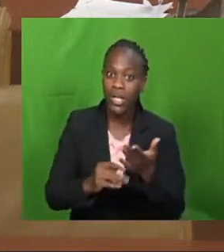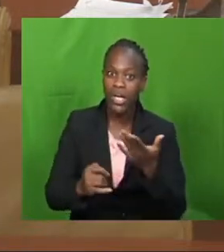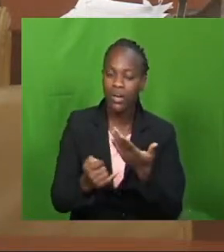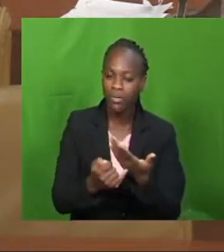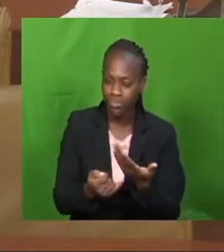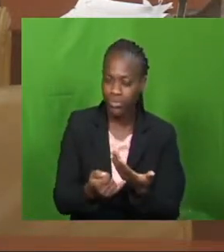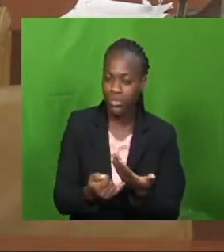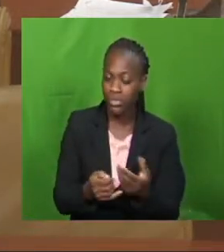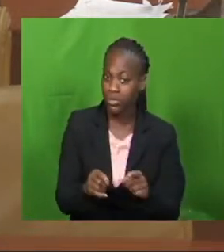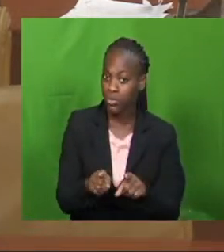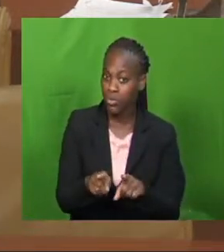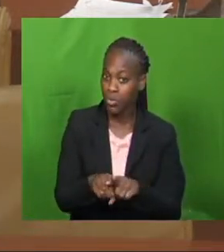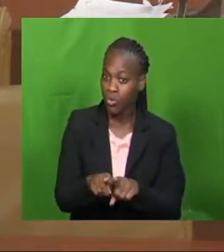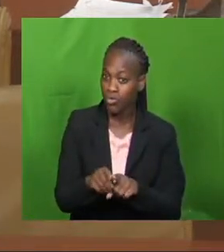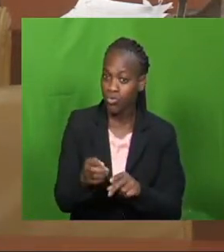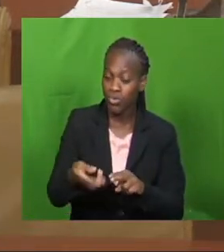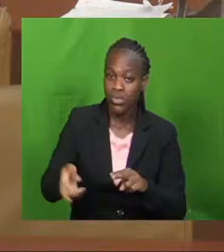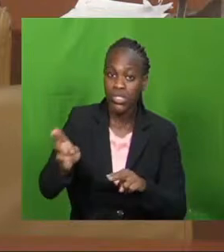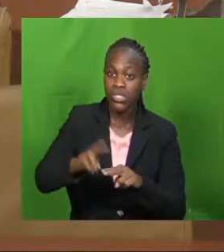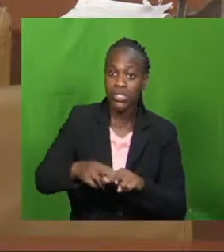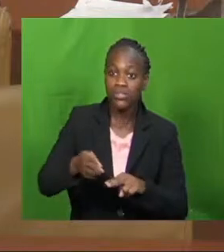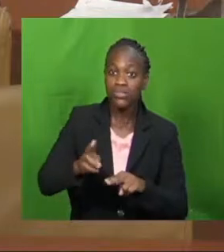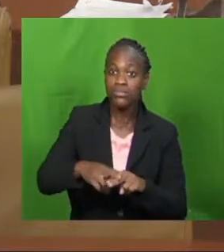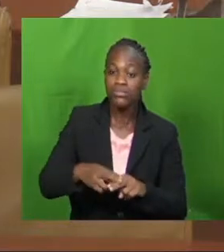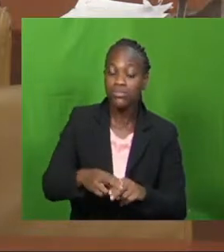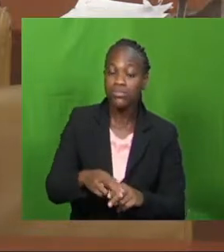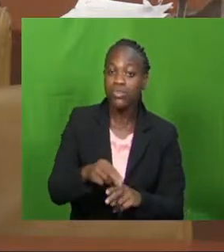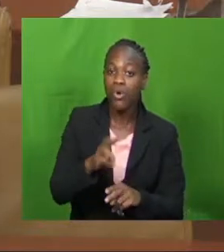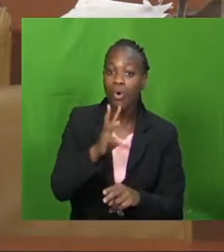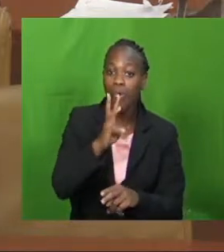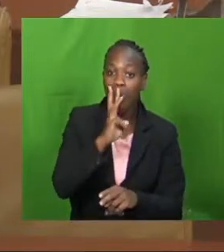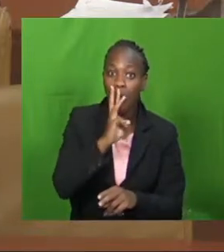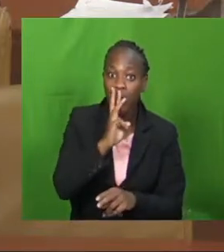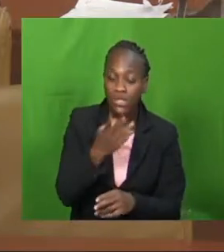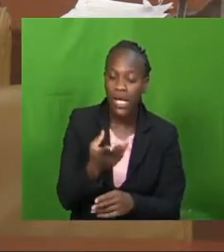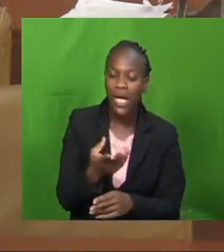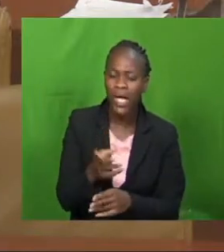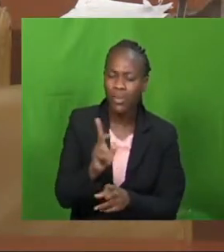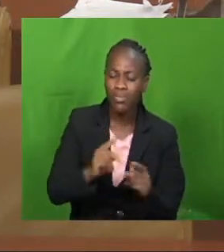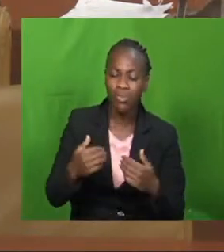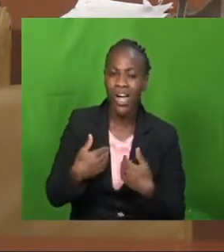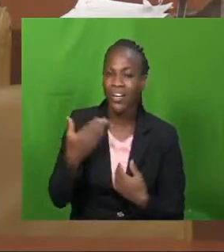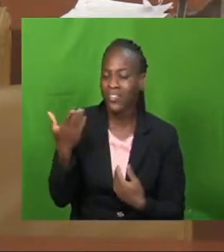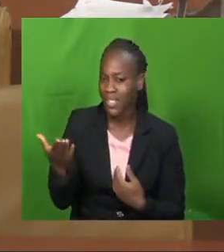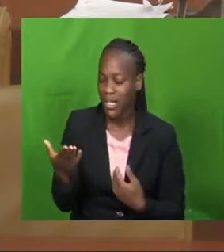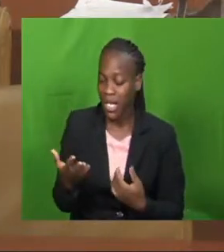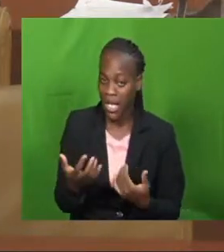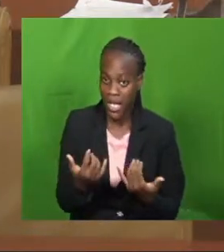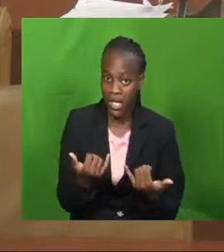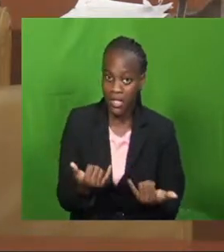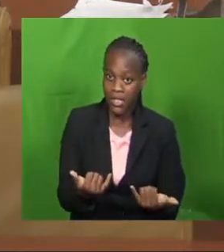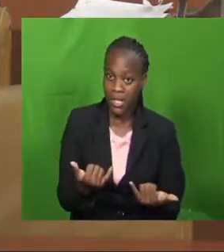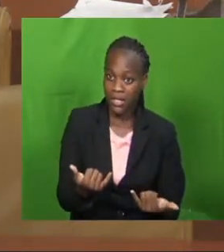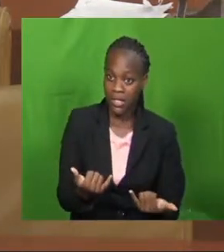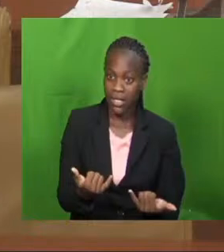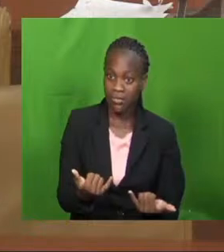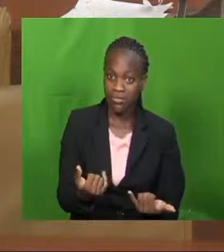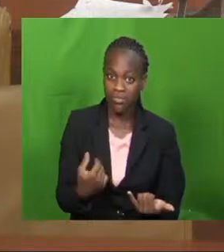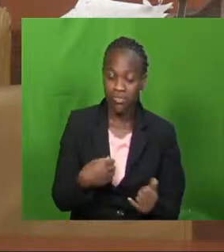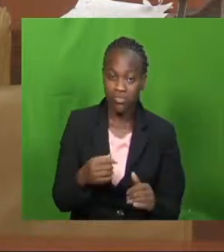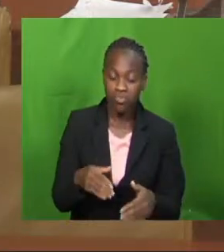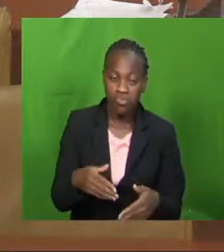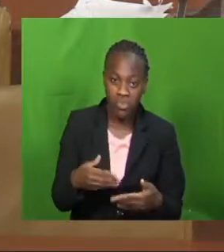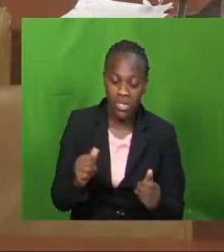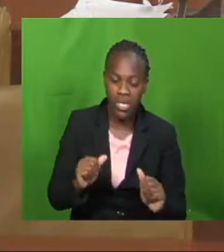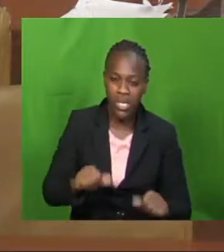also going to increase the volume of water to the people. Currently, we are able to produce just